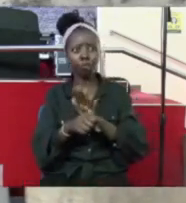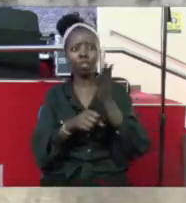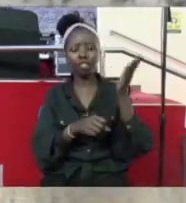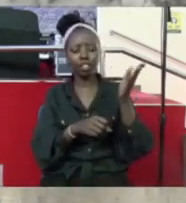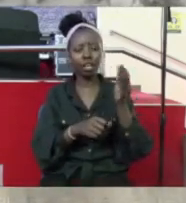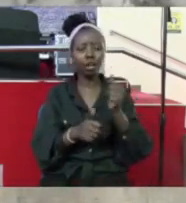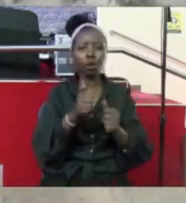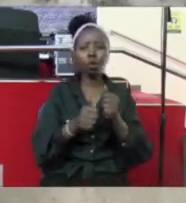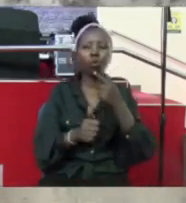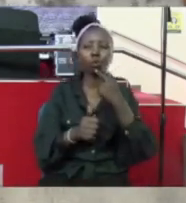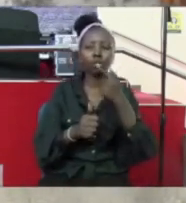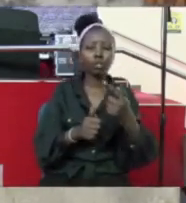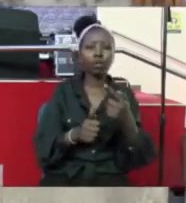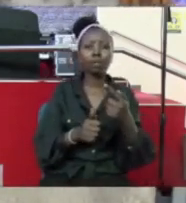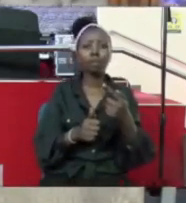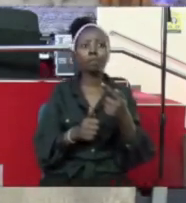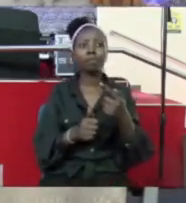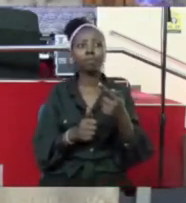pili pana agano ambalo alipewa.